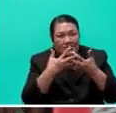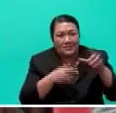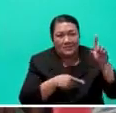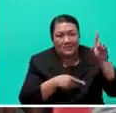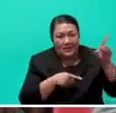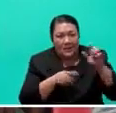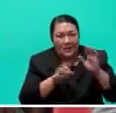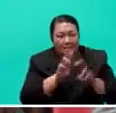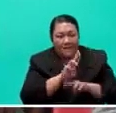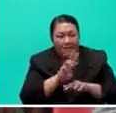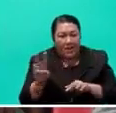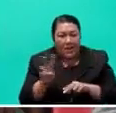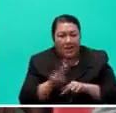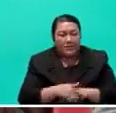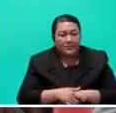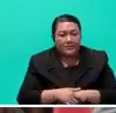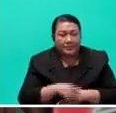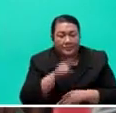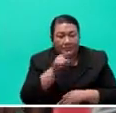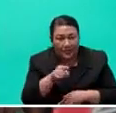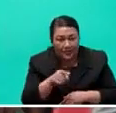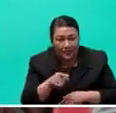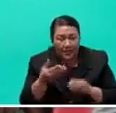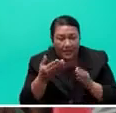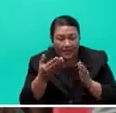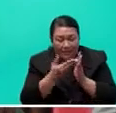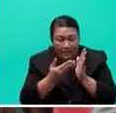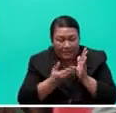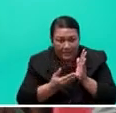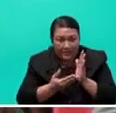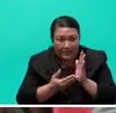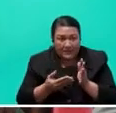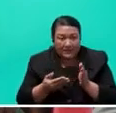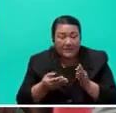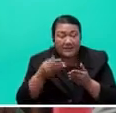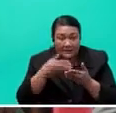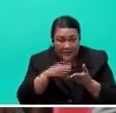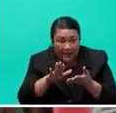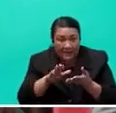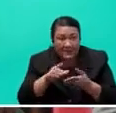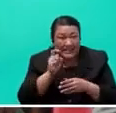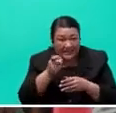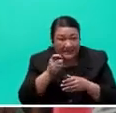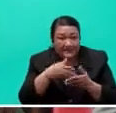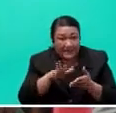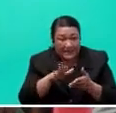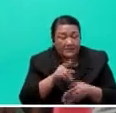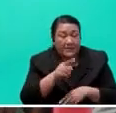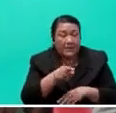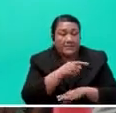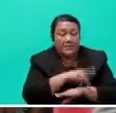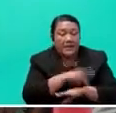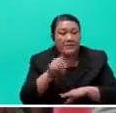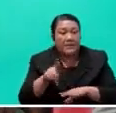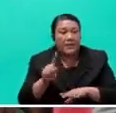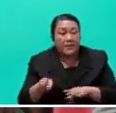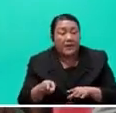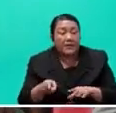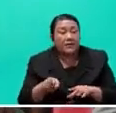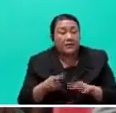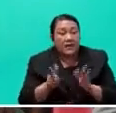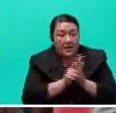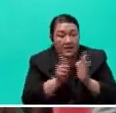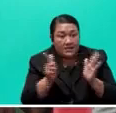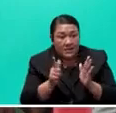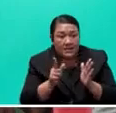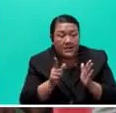bill provides for the short title and commencement. If passed by Parliament, The amending legislation will come into force on a